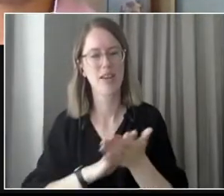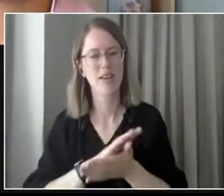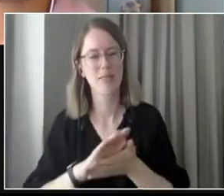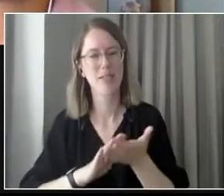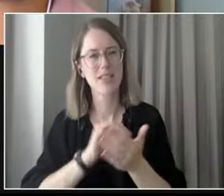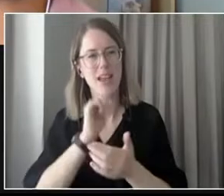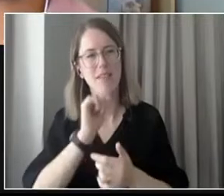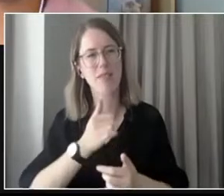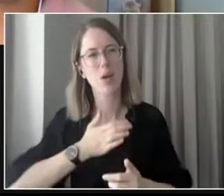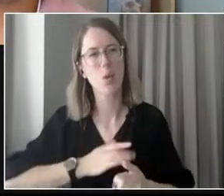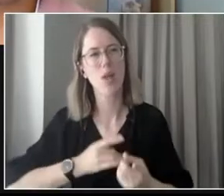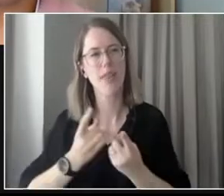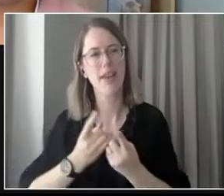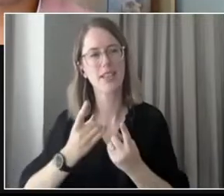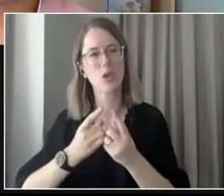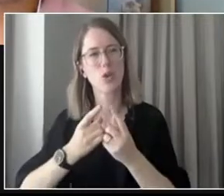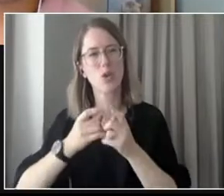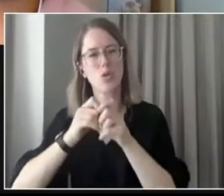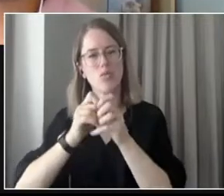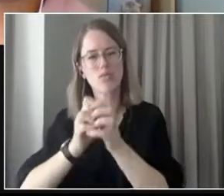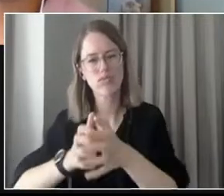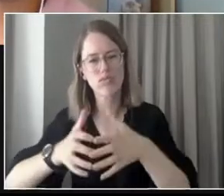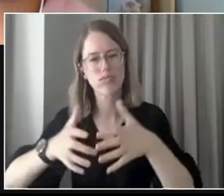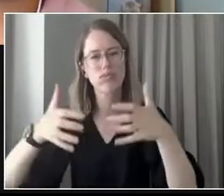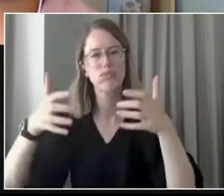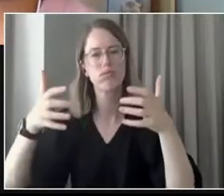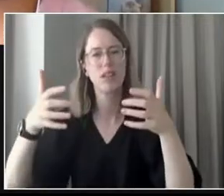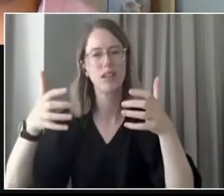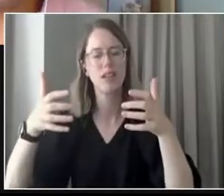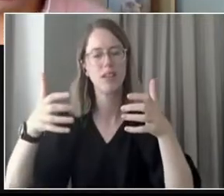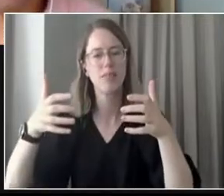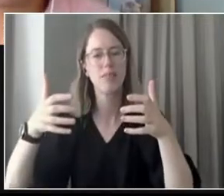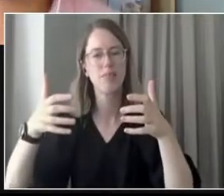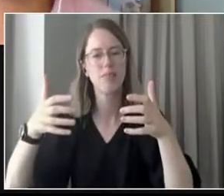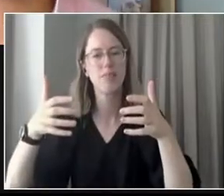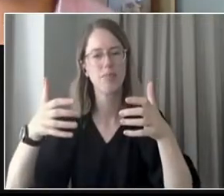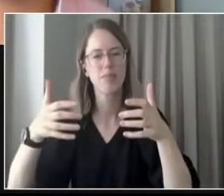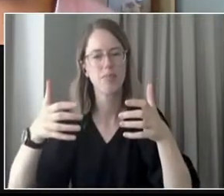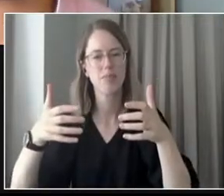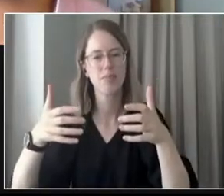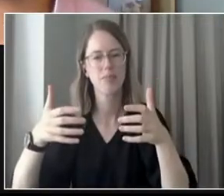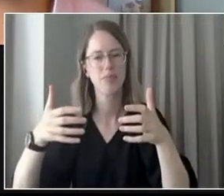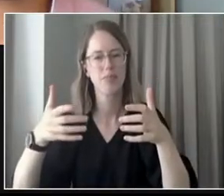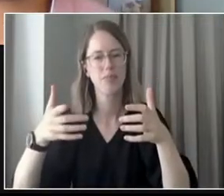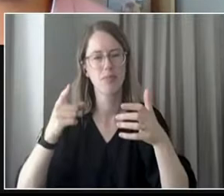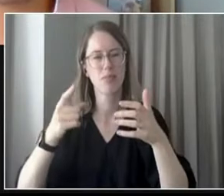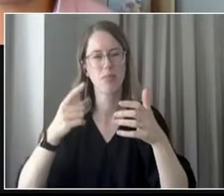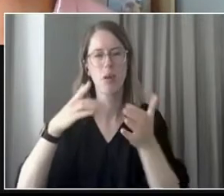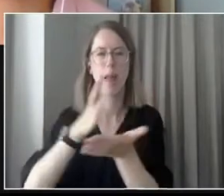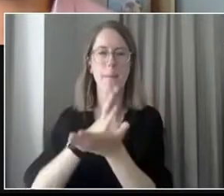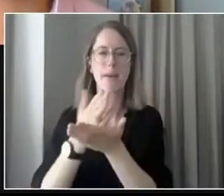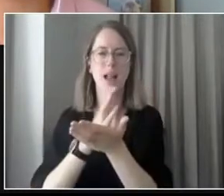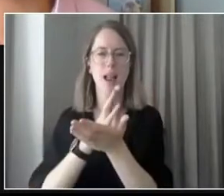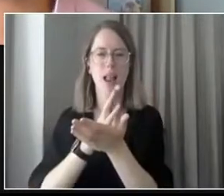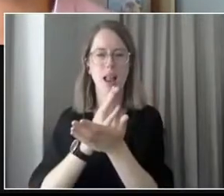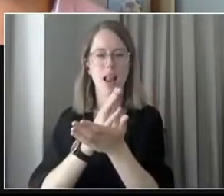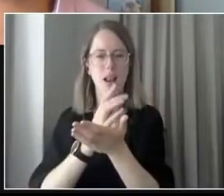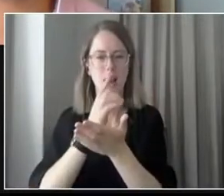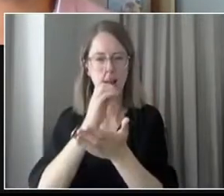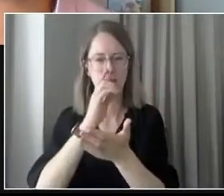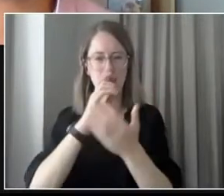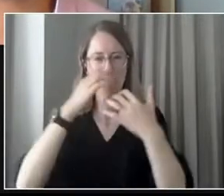to break out of a kind of smaller audience into that middle audience, that mainstream